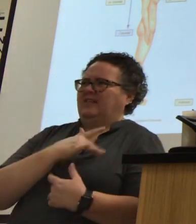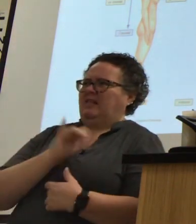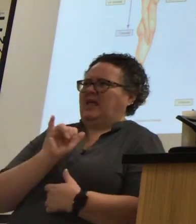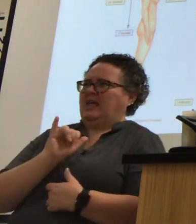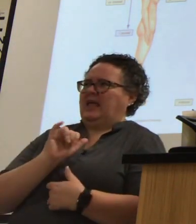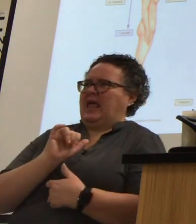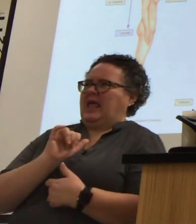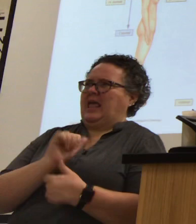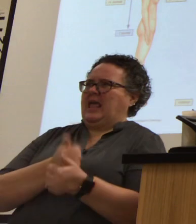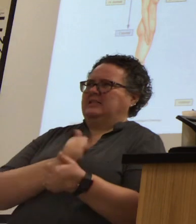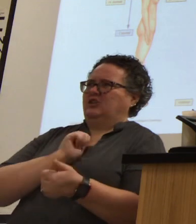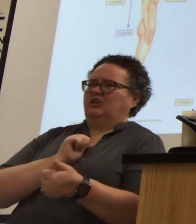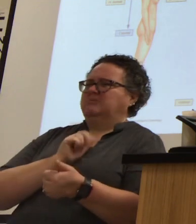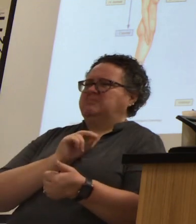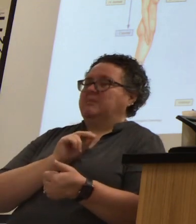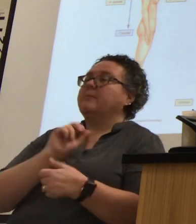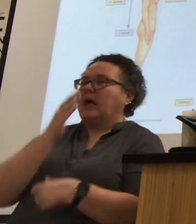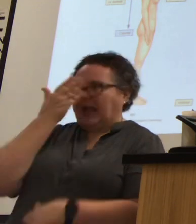basically closer to your front side.